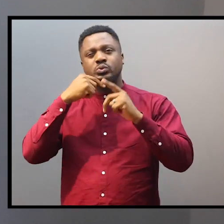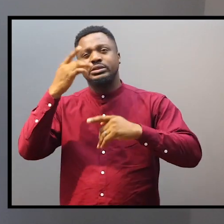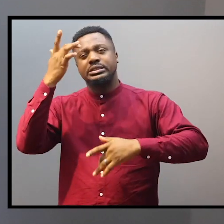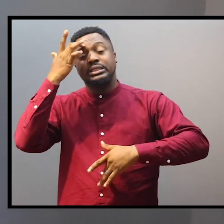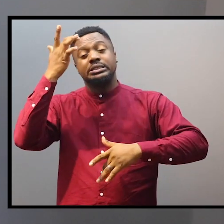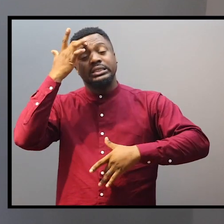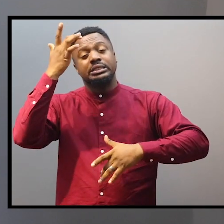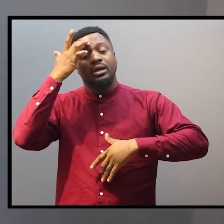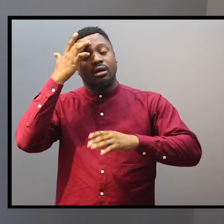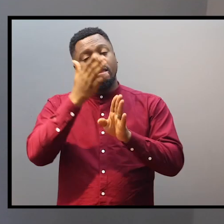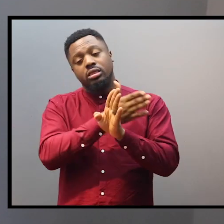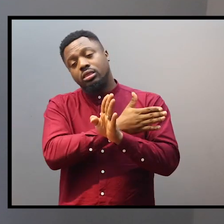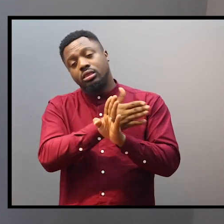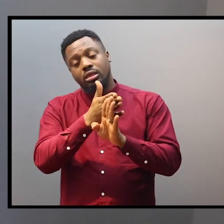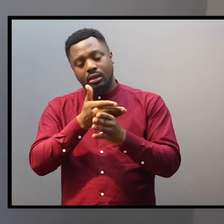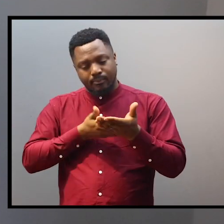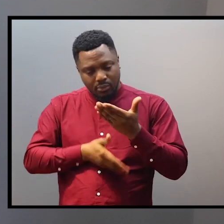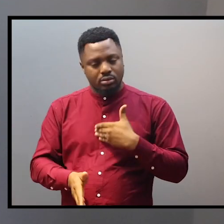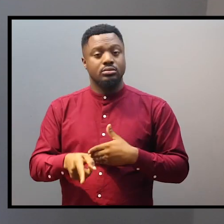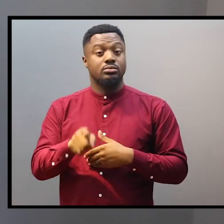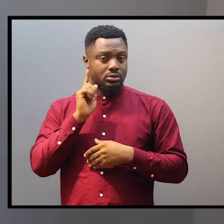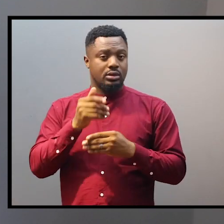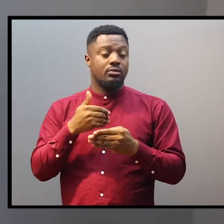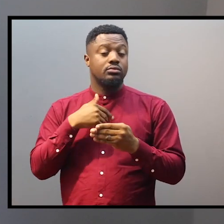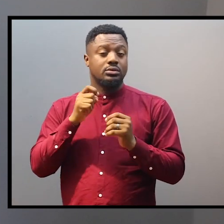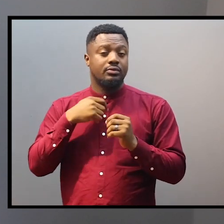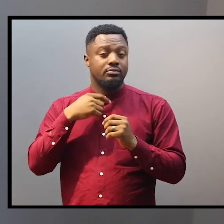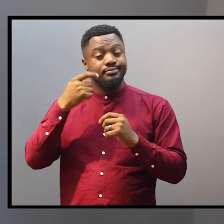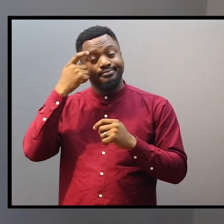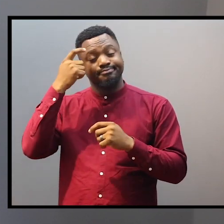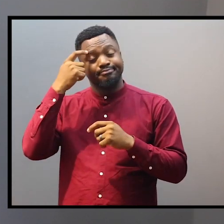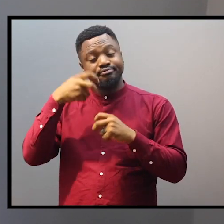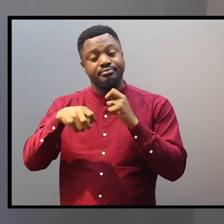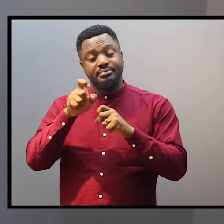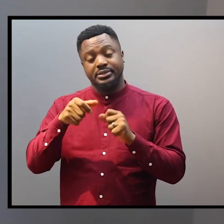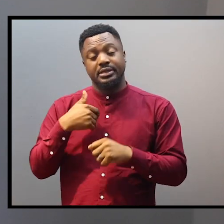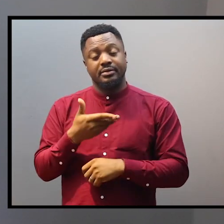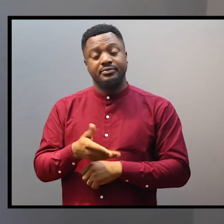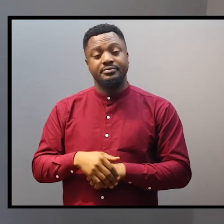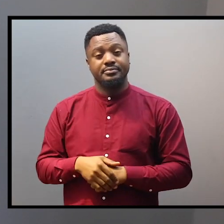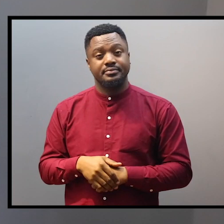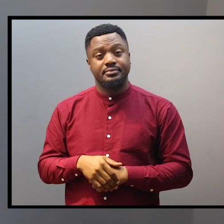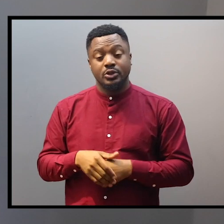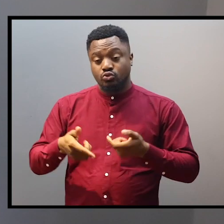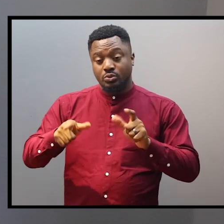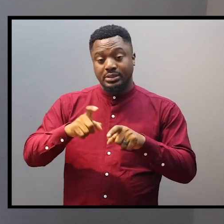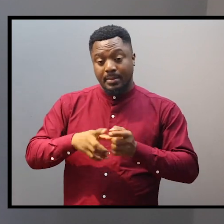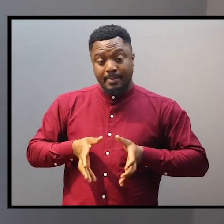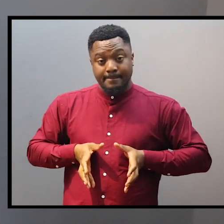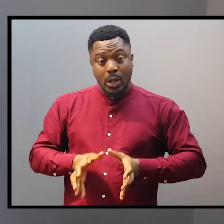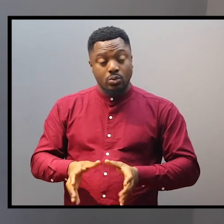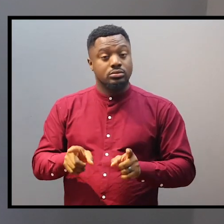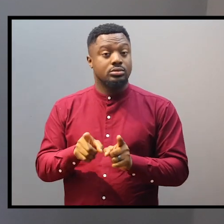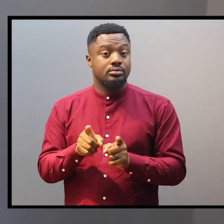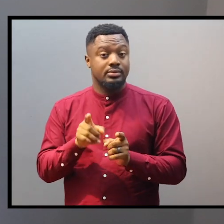was sick throughout the pregnancy, the child is born, they may be predisposed to intellectual disability. During